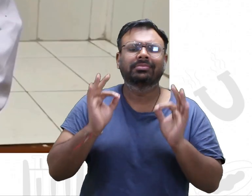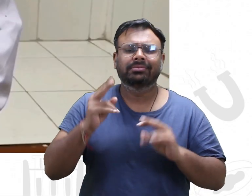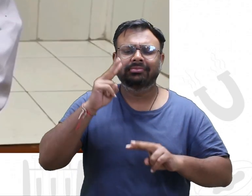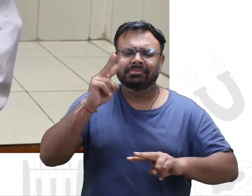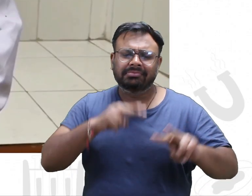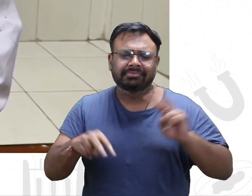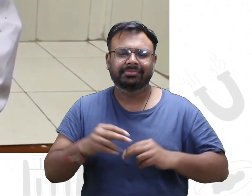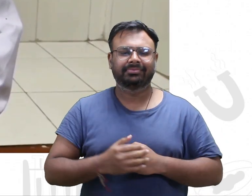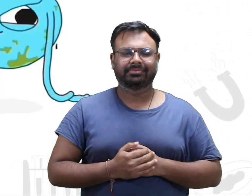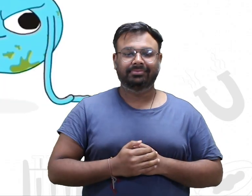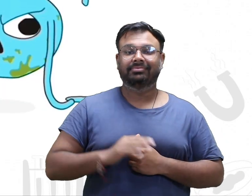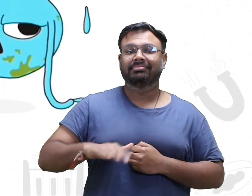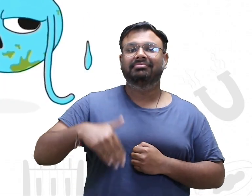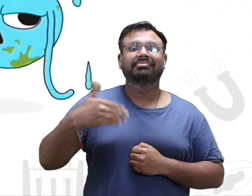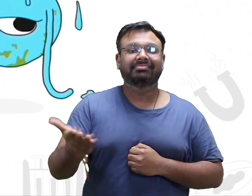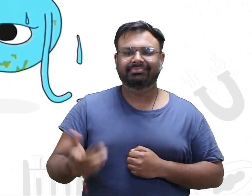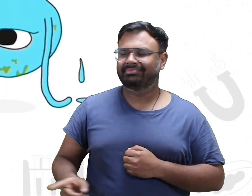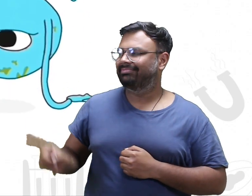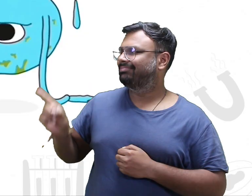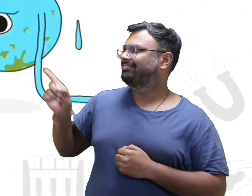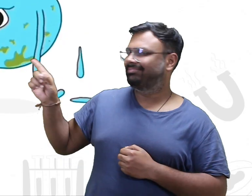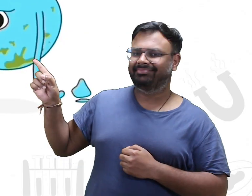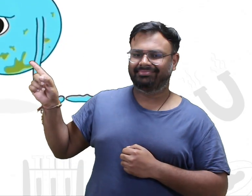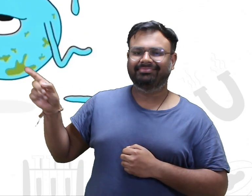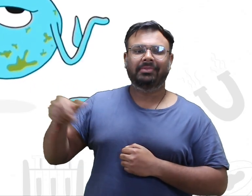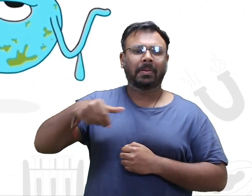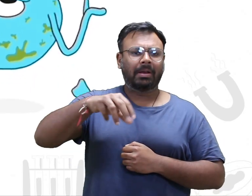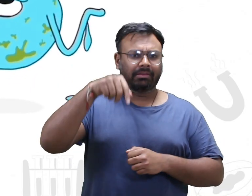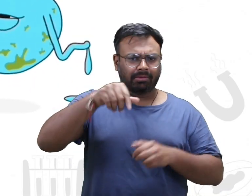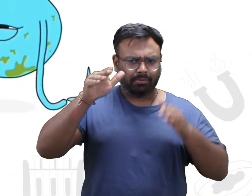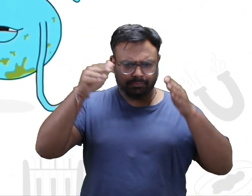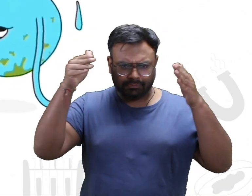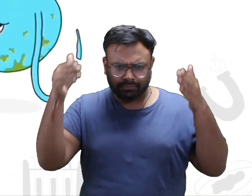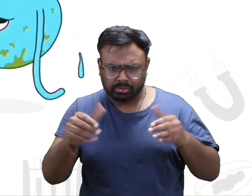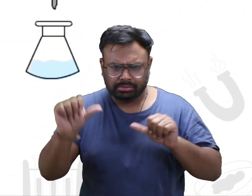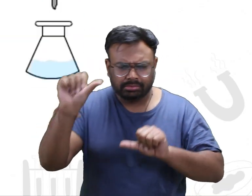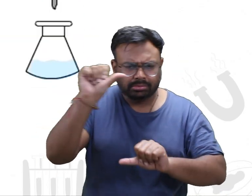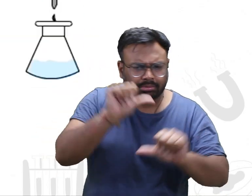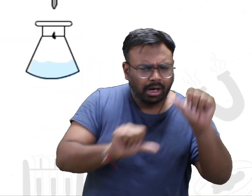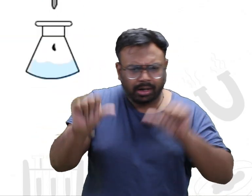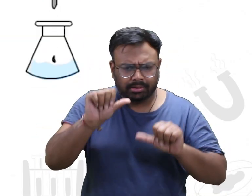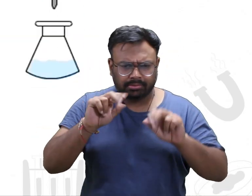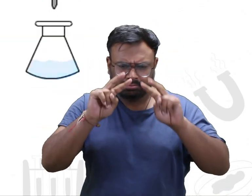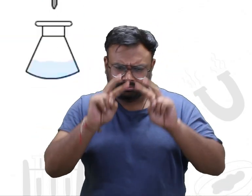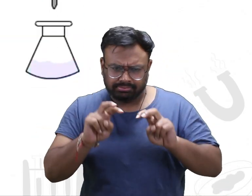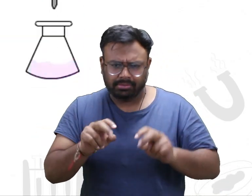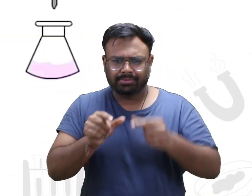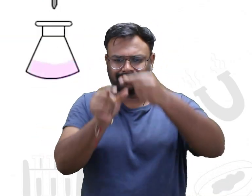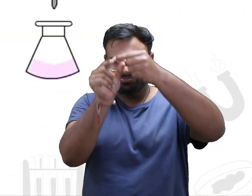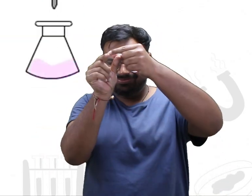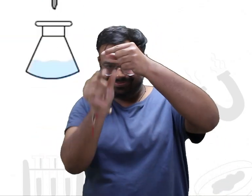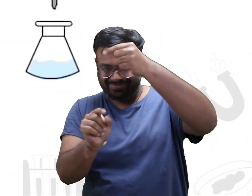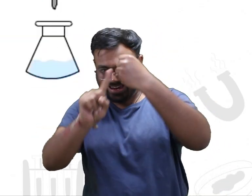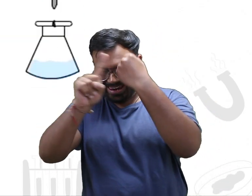range. Analysis of chlorine ion in tap water. To analyze the chloride concentration in water, a titration